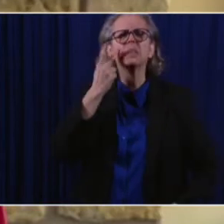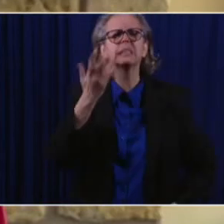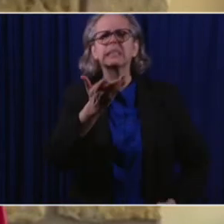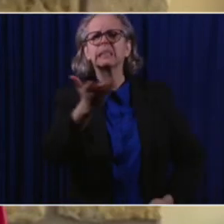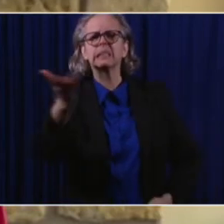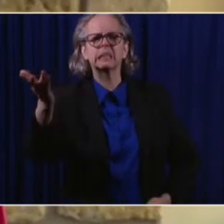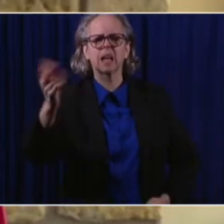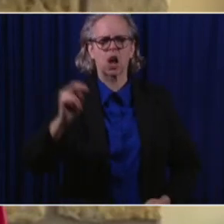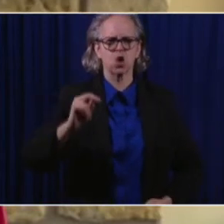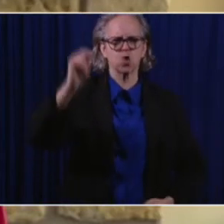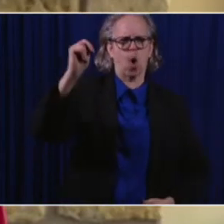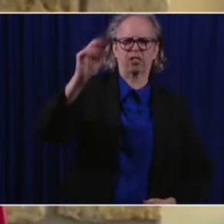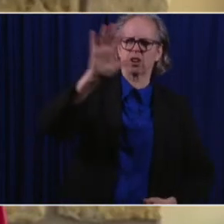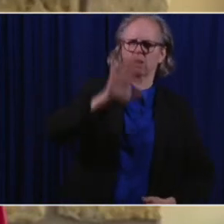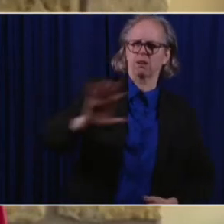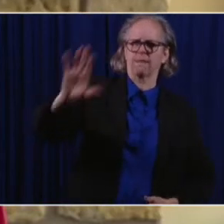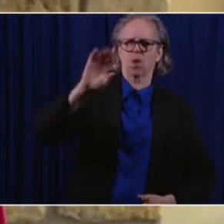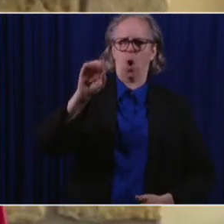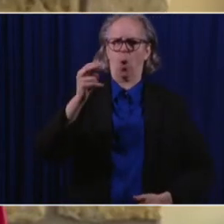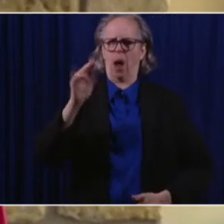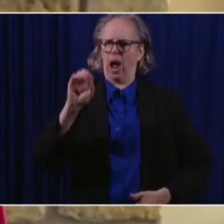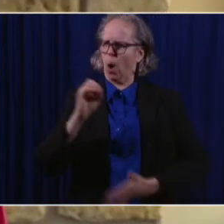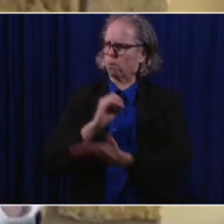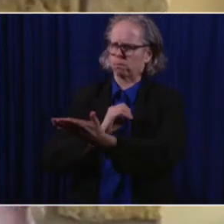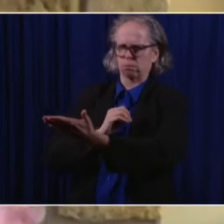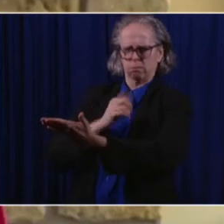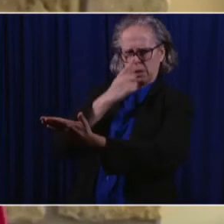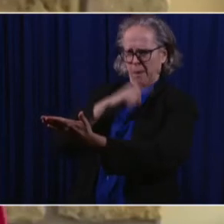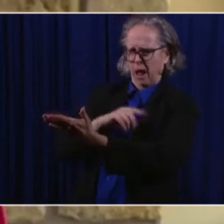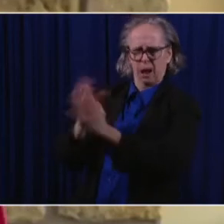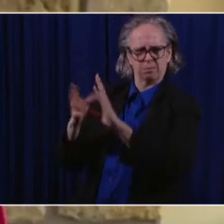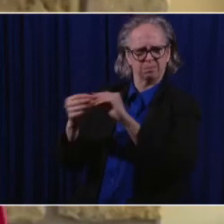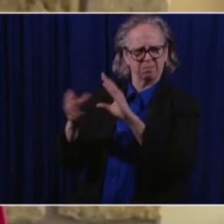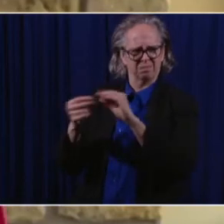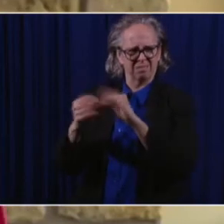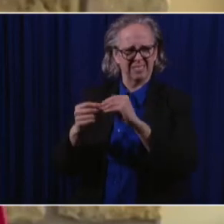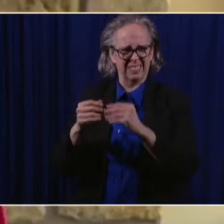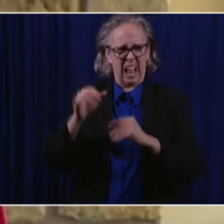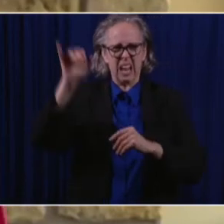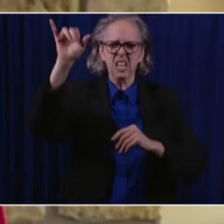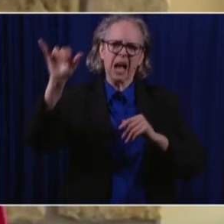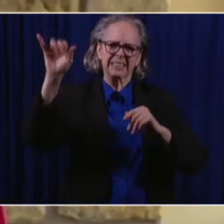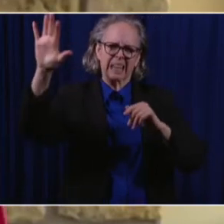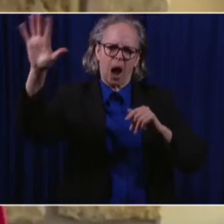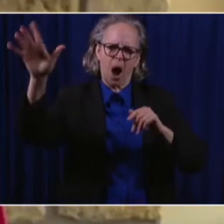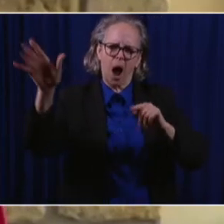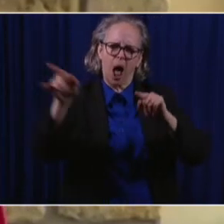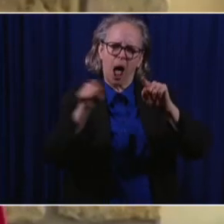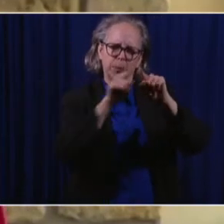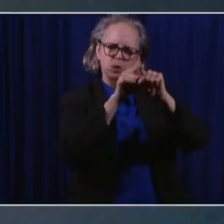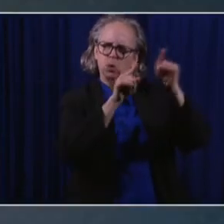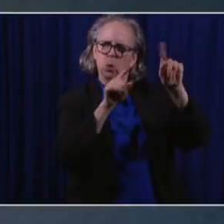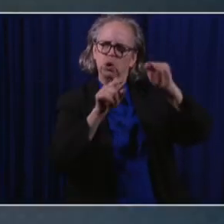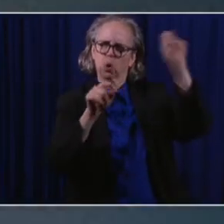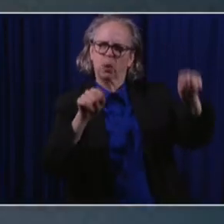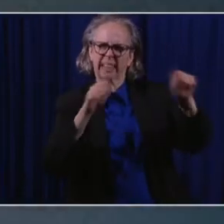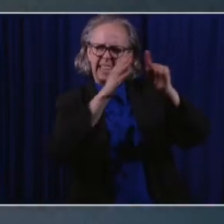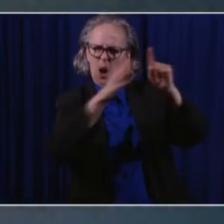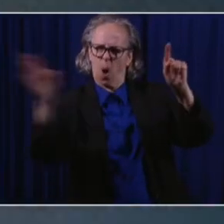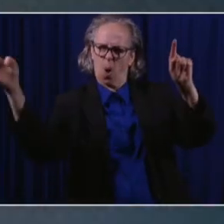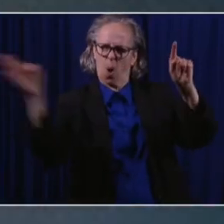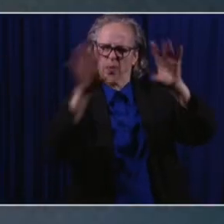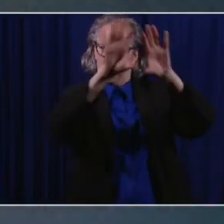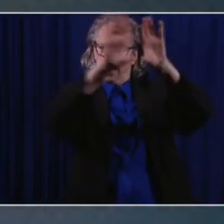Ohio. Basically everything from Youngstown all the way over to Toledo. Thank you, Governor. And